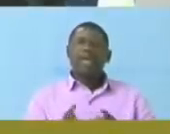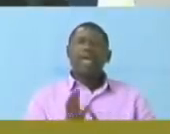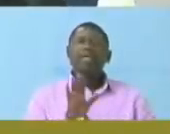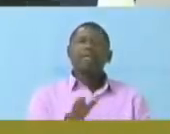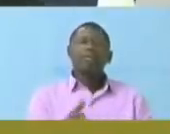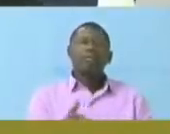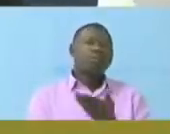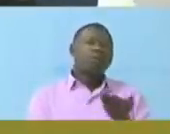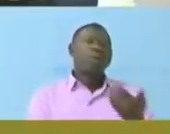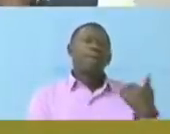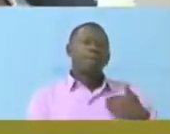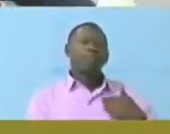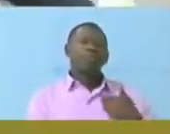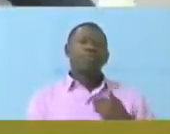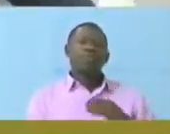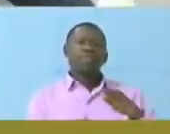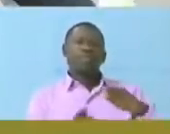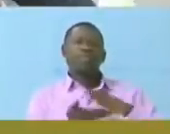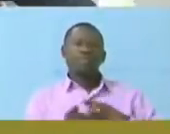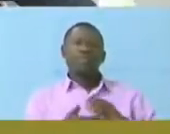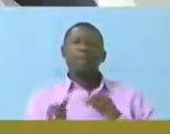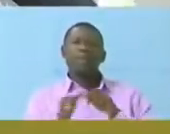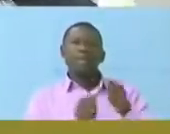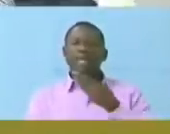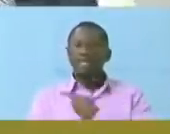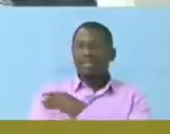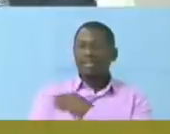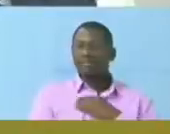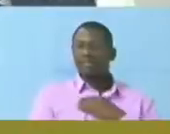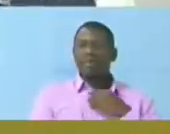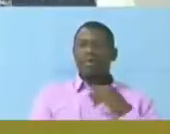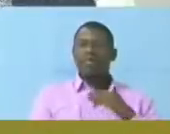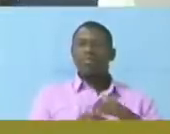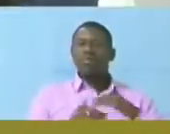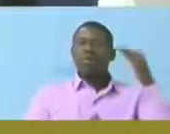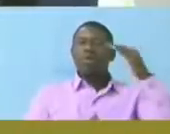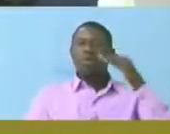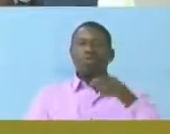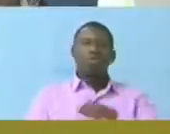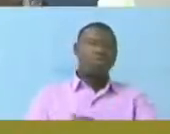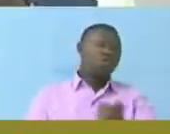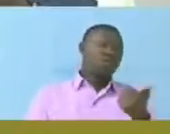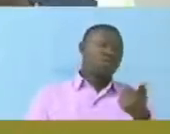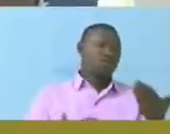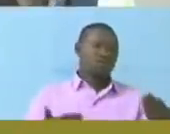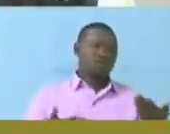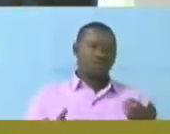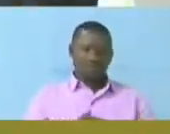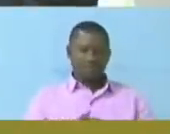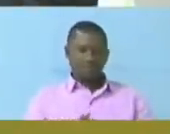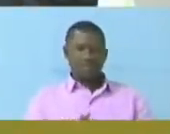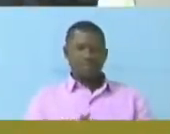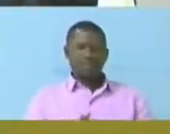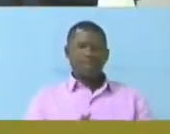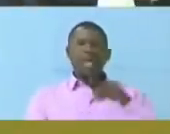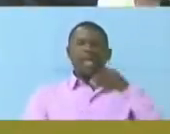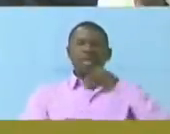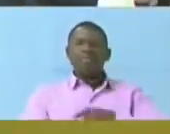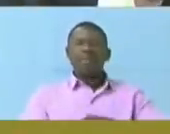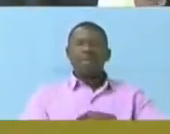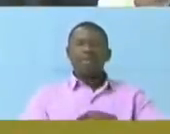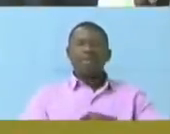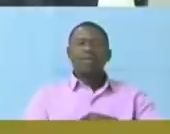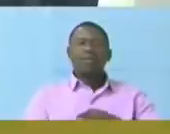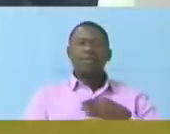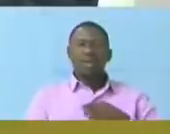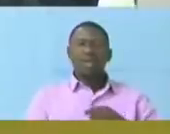Wherein some people receive better treatment than others. Damento ikadol murani nyala mialo ko fisara nyin dolti. Depending on their